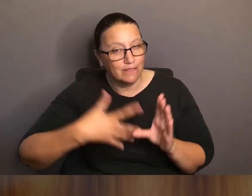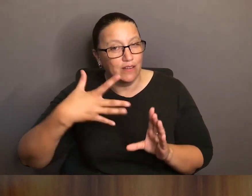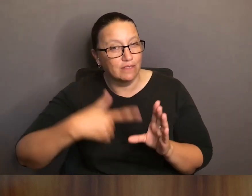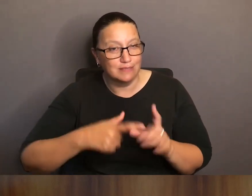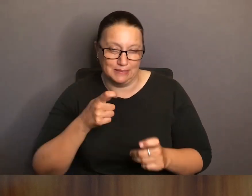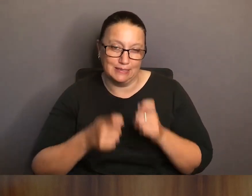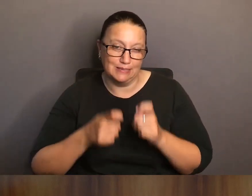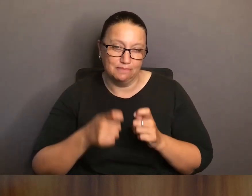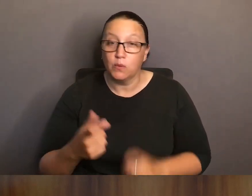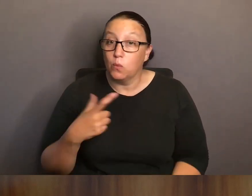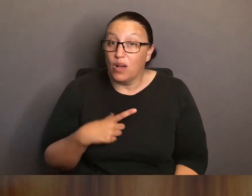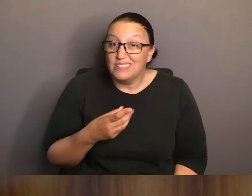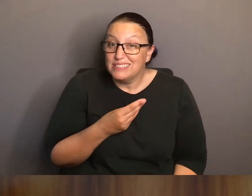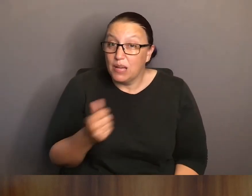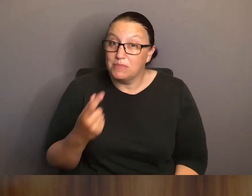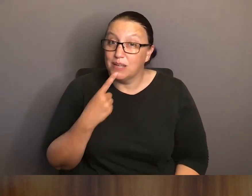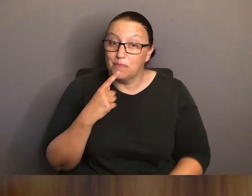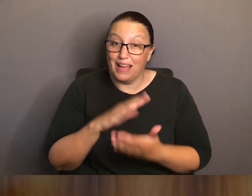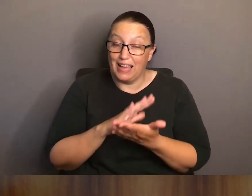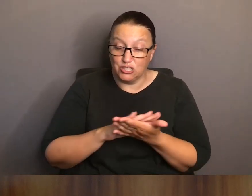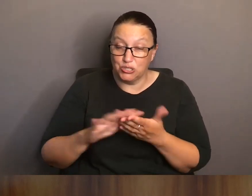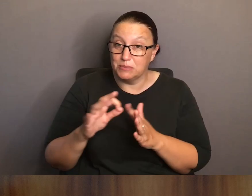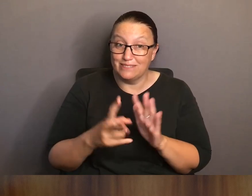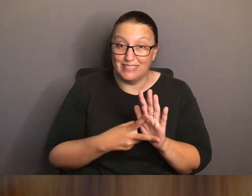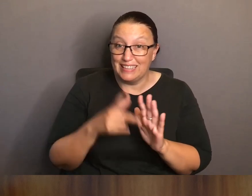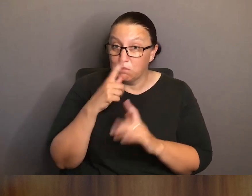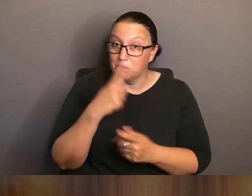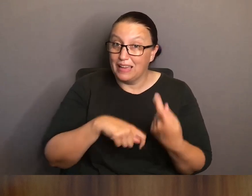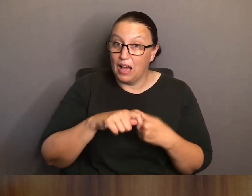cervical cancer that are not fully covered by the vaccine.